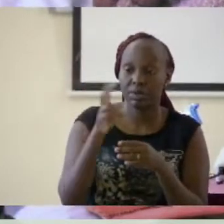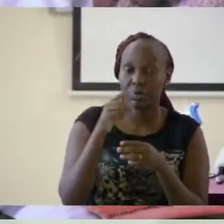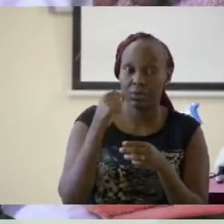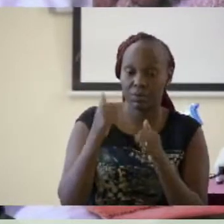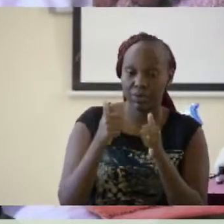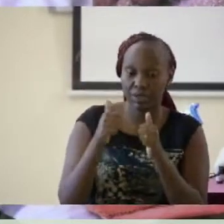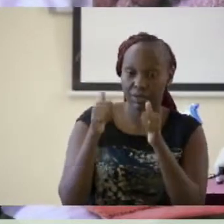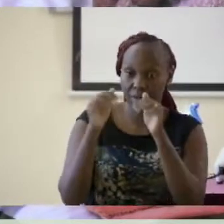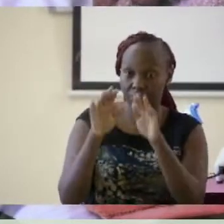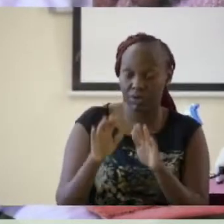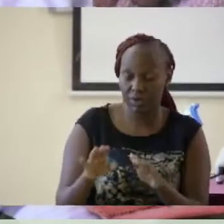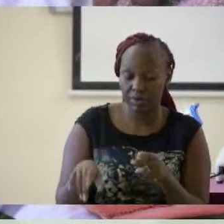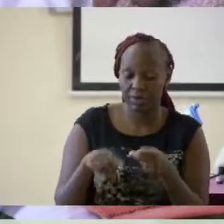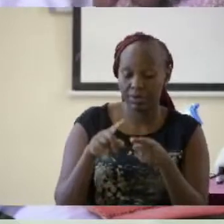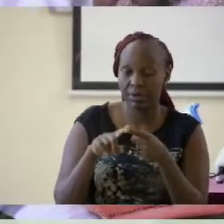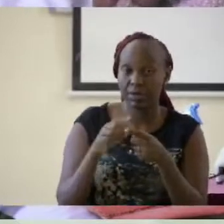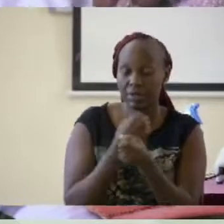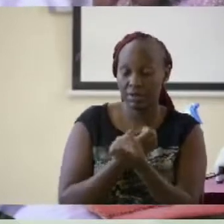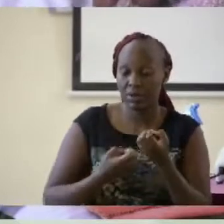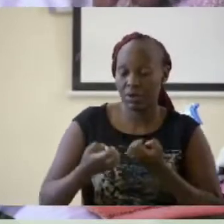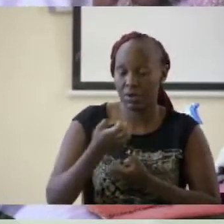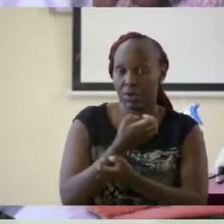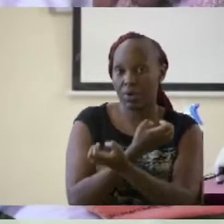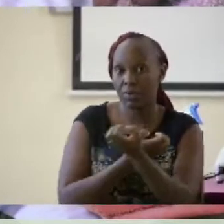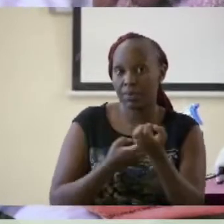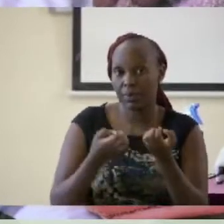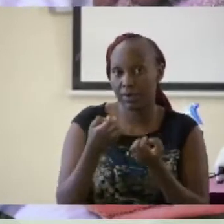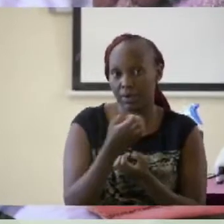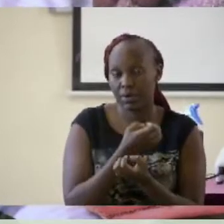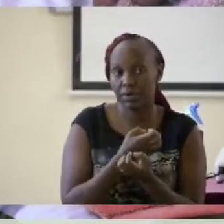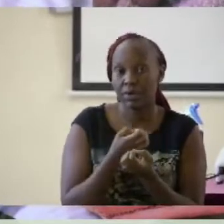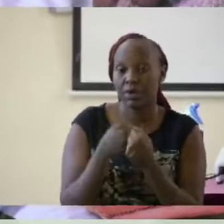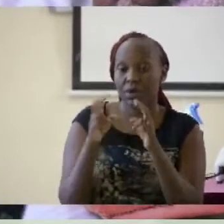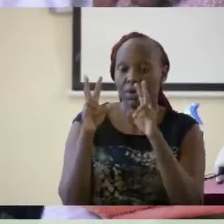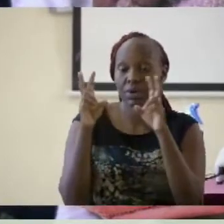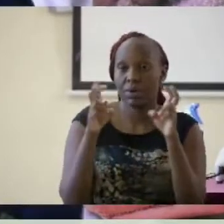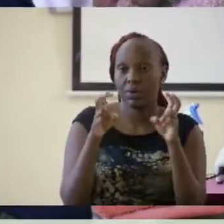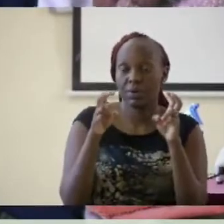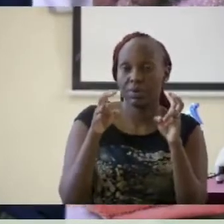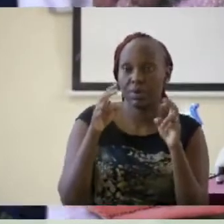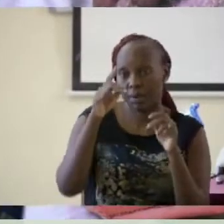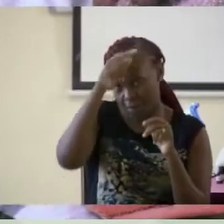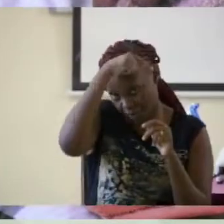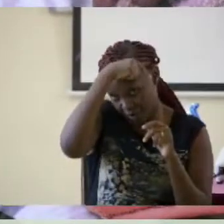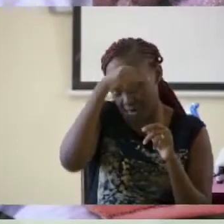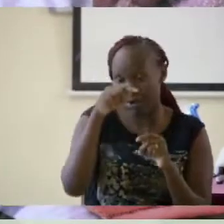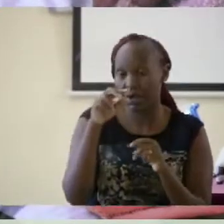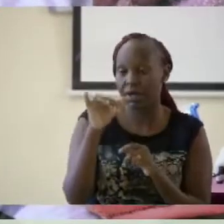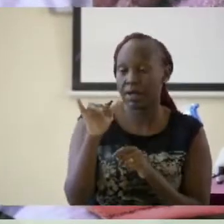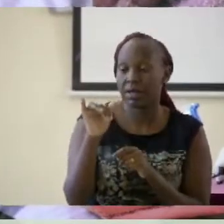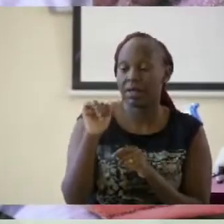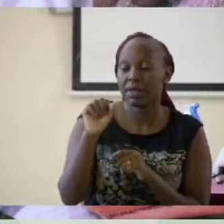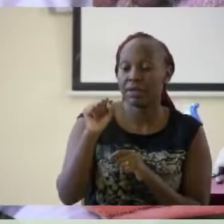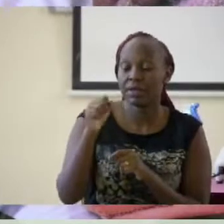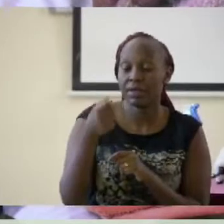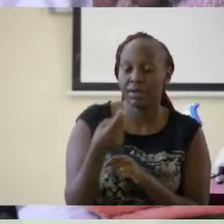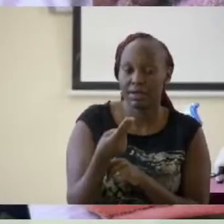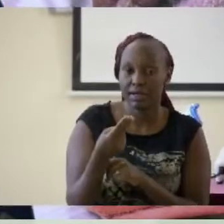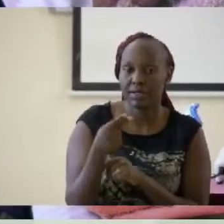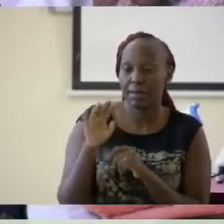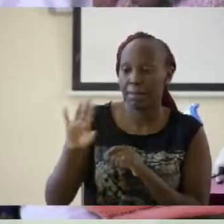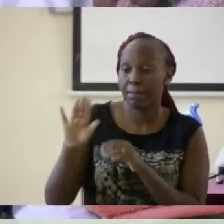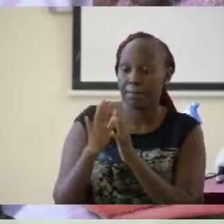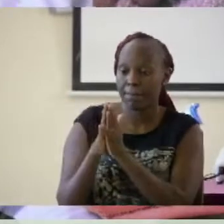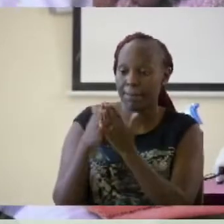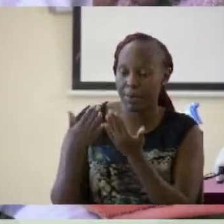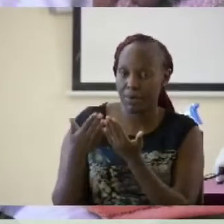about. The economic aspect. So I'll quote Professor Yashpal Ghai in his book, Political Economy of Law. He says